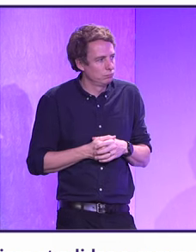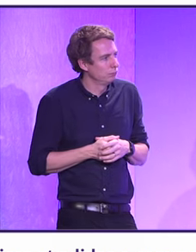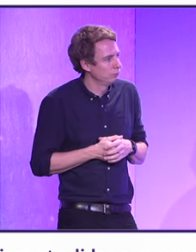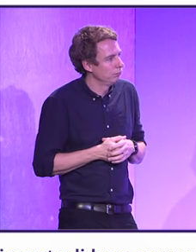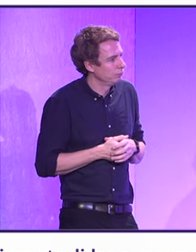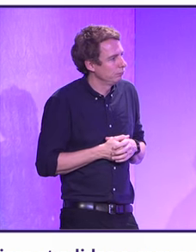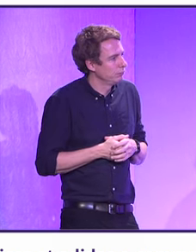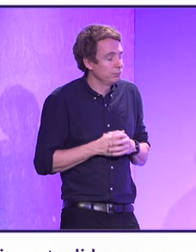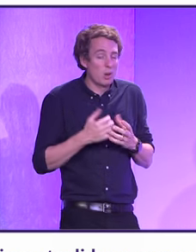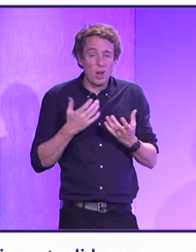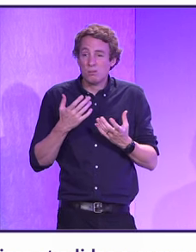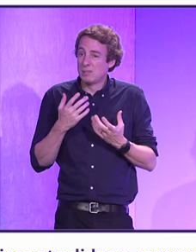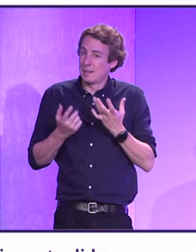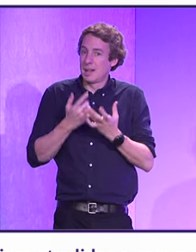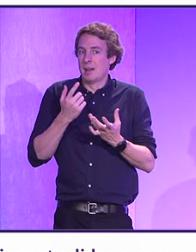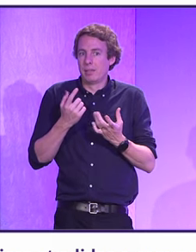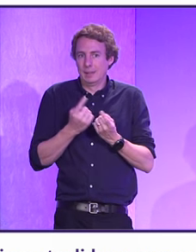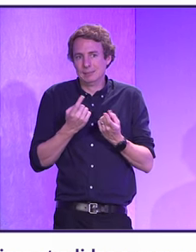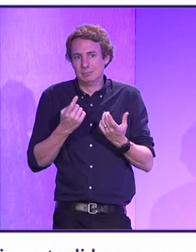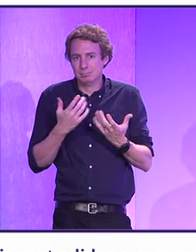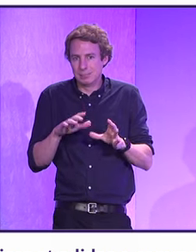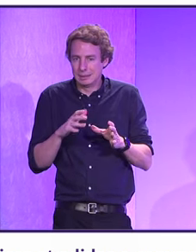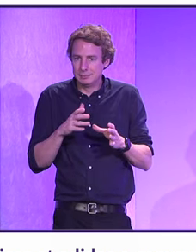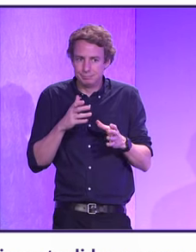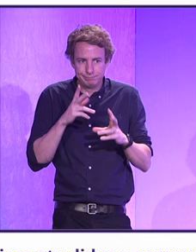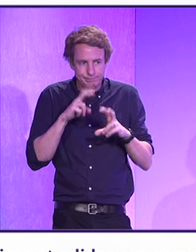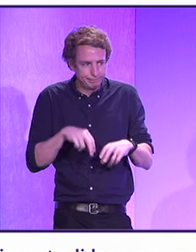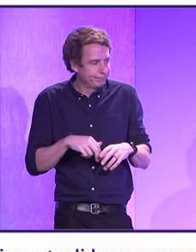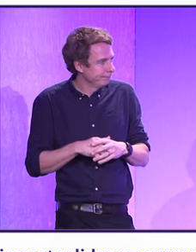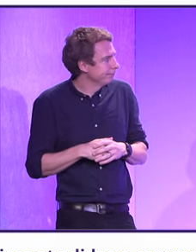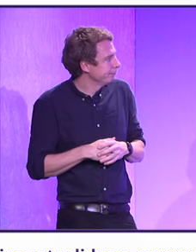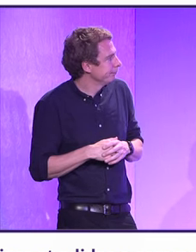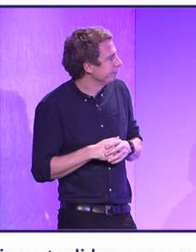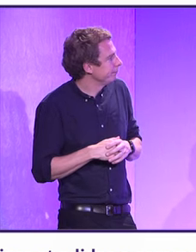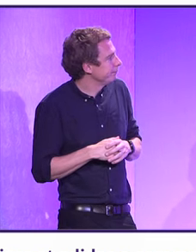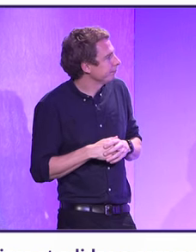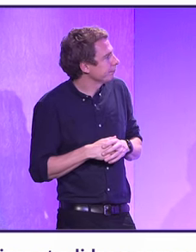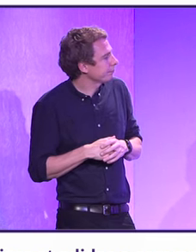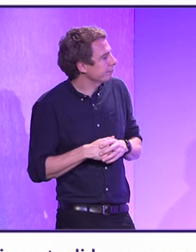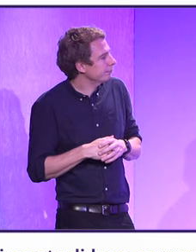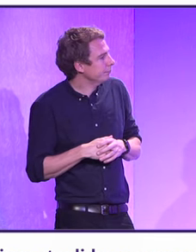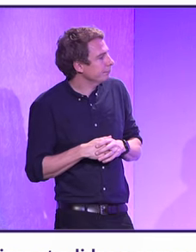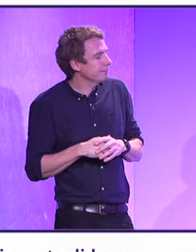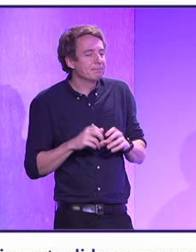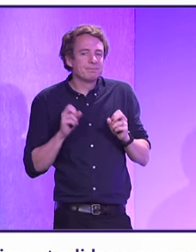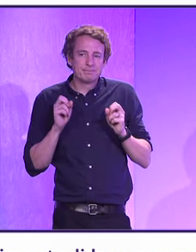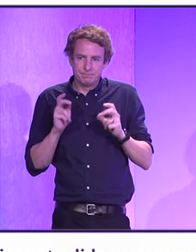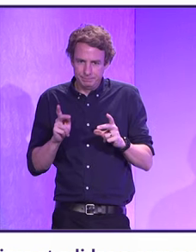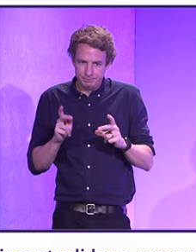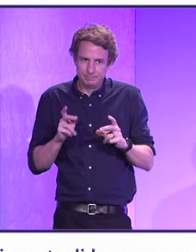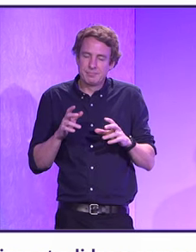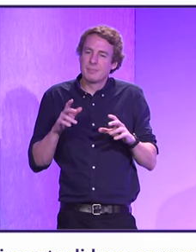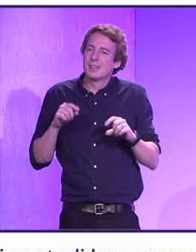So we also started working on that. Of course, authentication between the services. Okay,